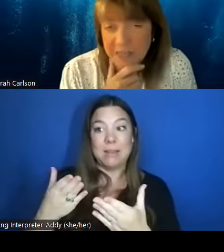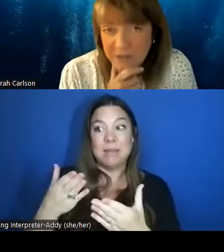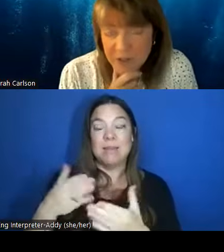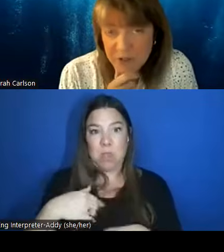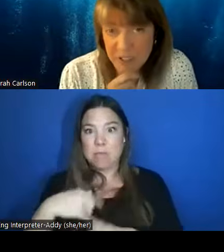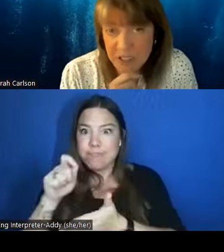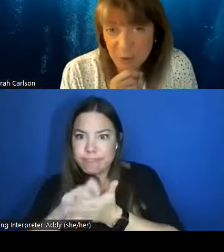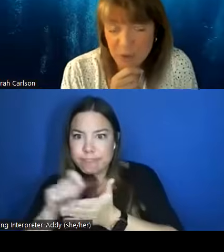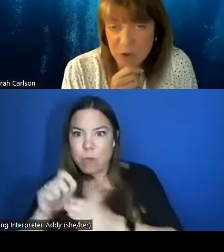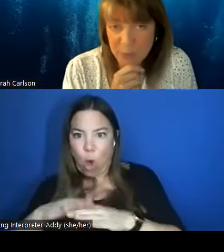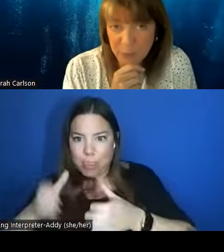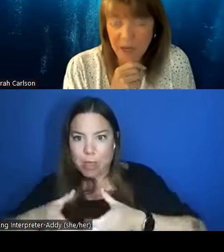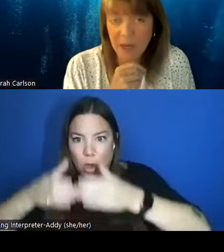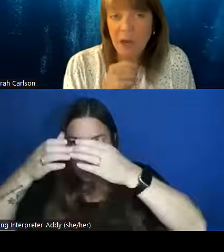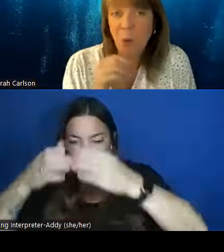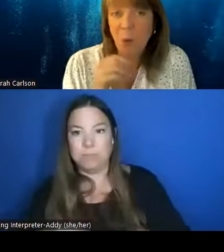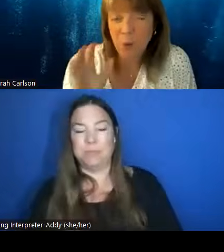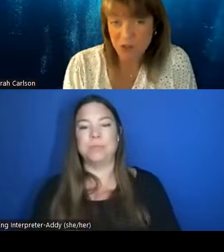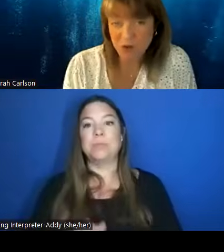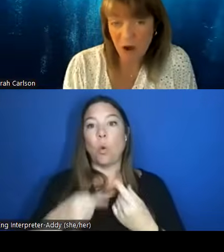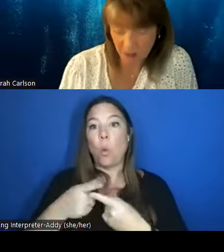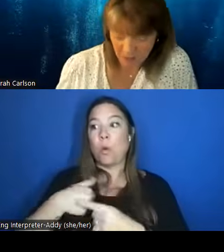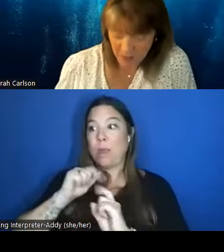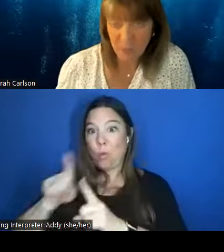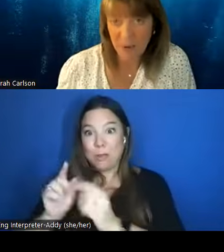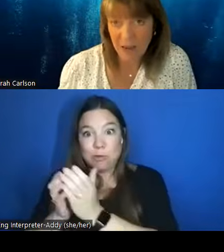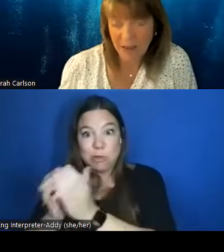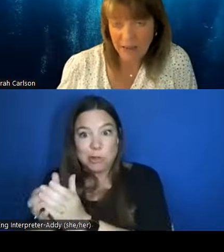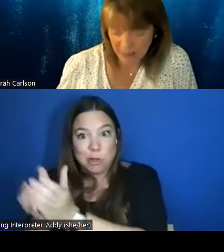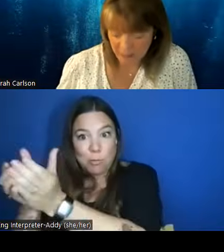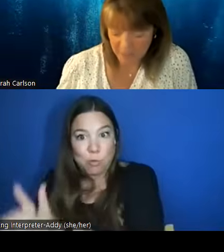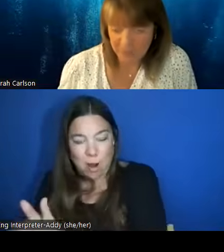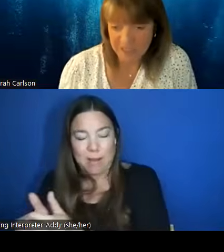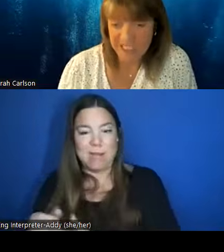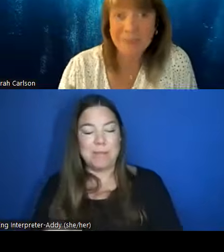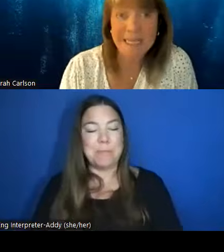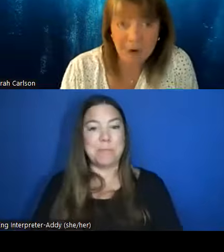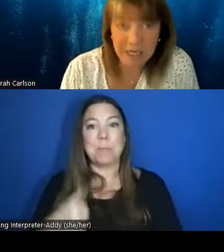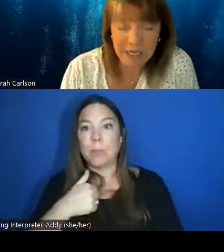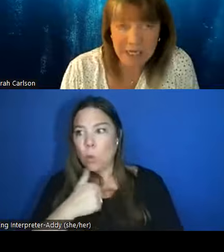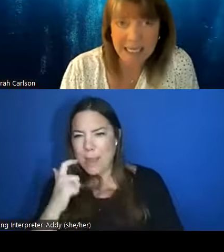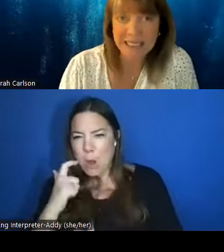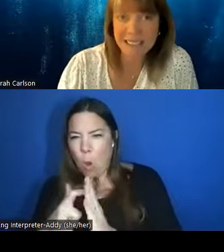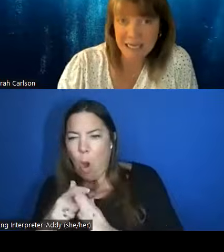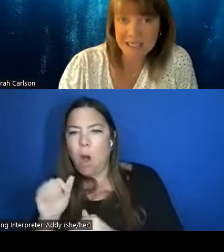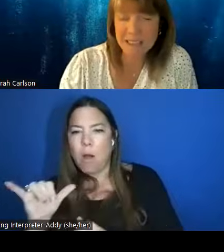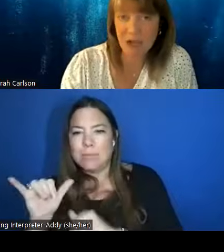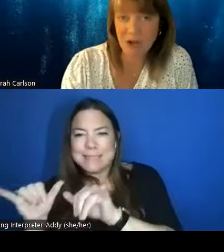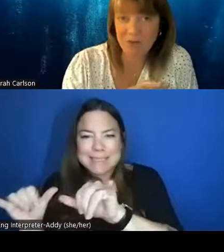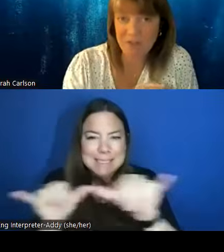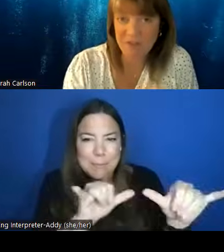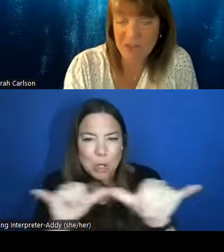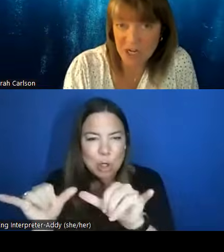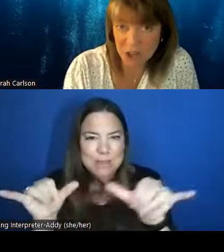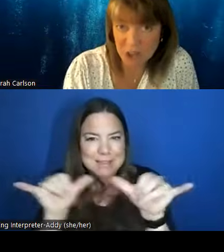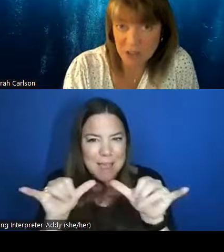the excavation of the Kızılburun shipwreck, we were struck by the similarity in the sizes of